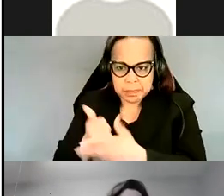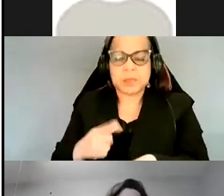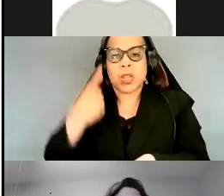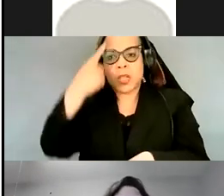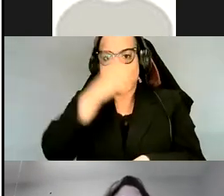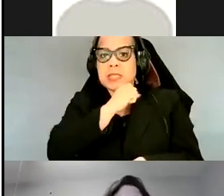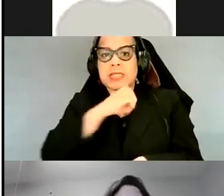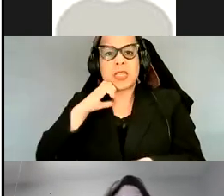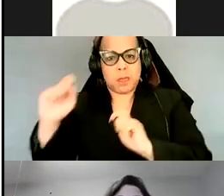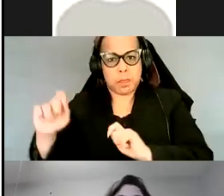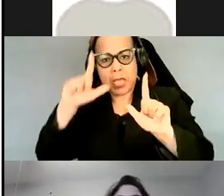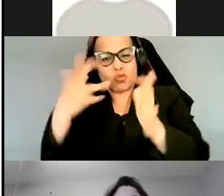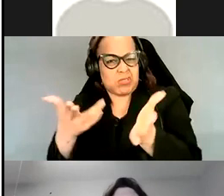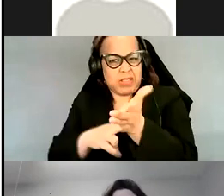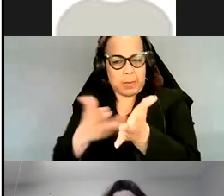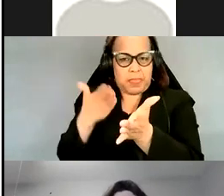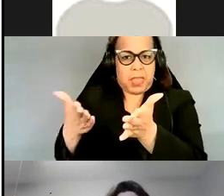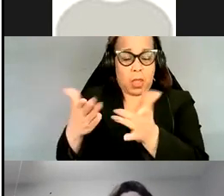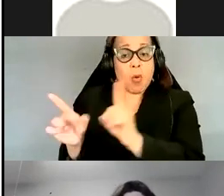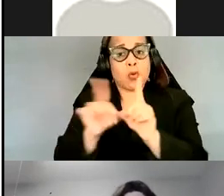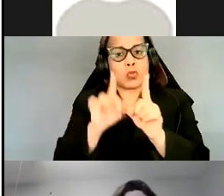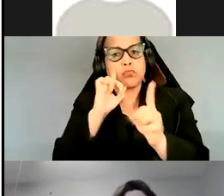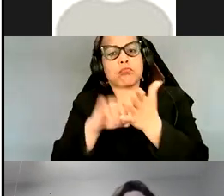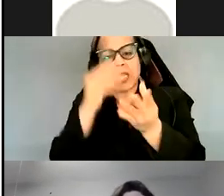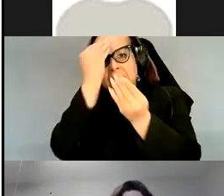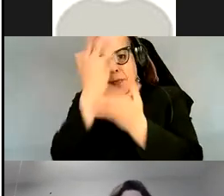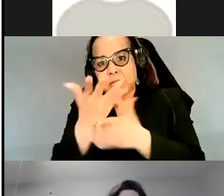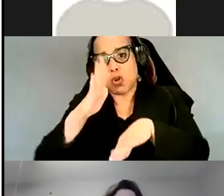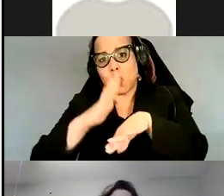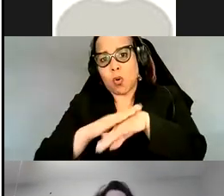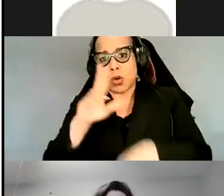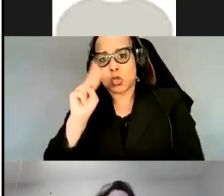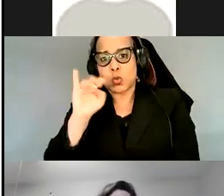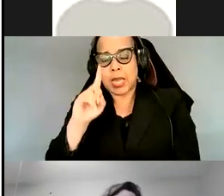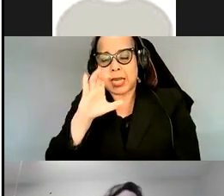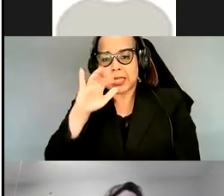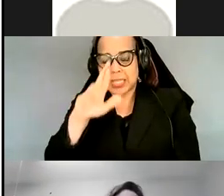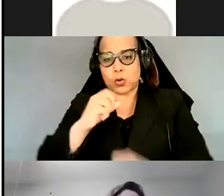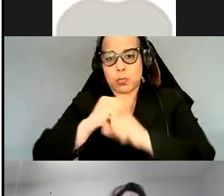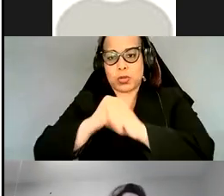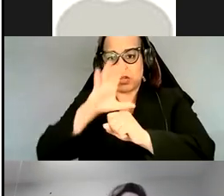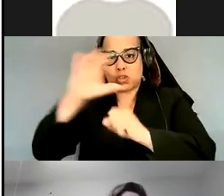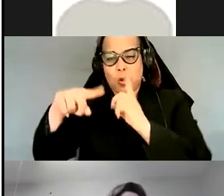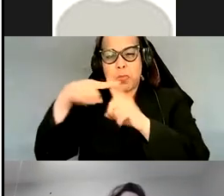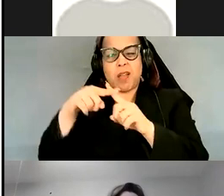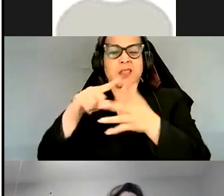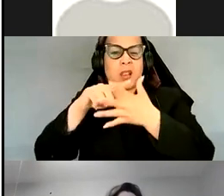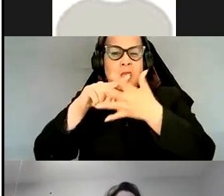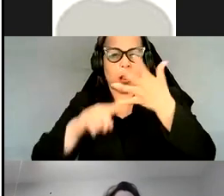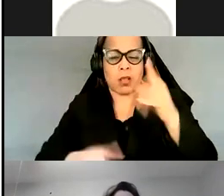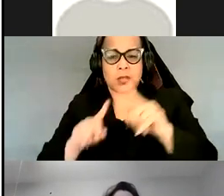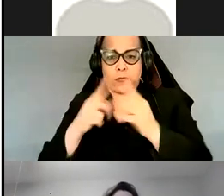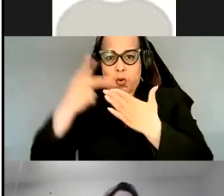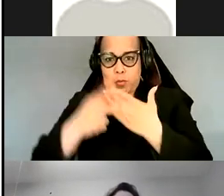page. You can sign up there. You'll also find information on United Center, on Protect Chicago Plus, on all of these different initiatives that